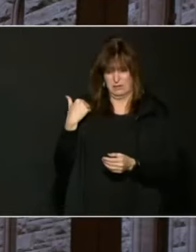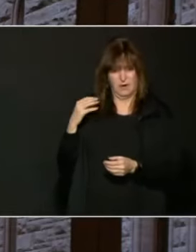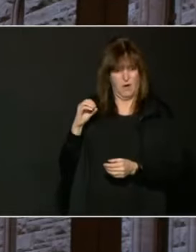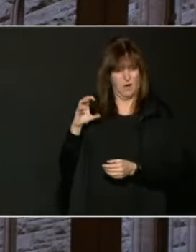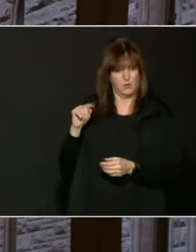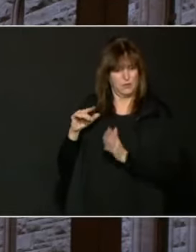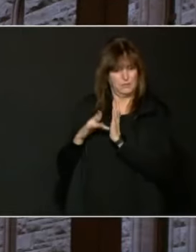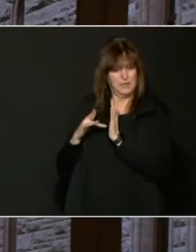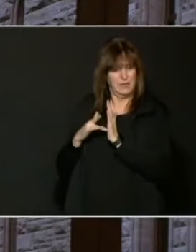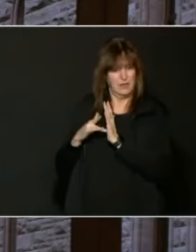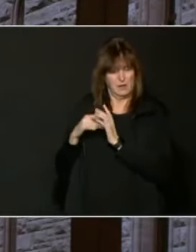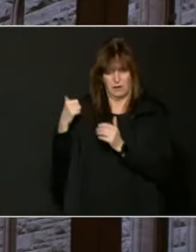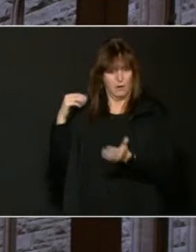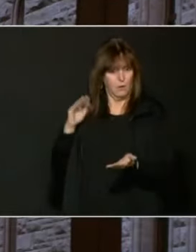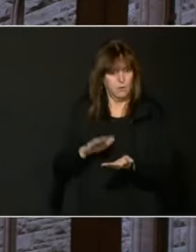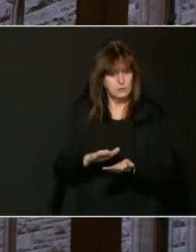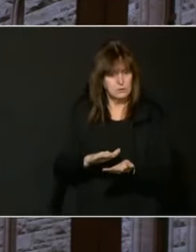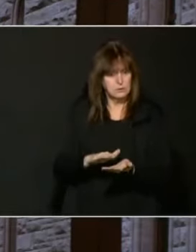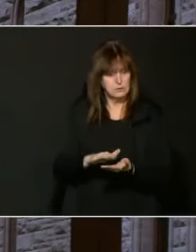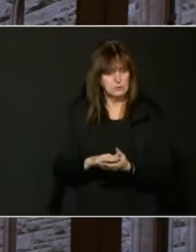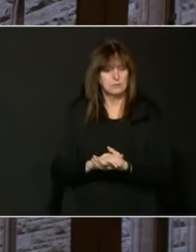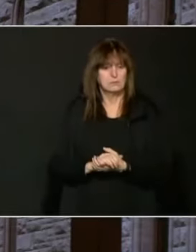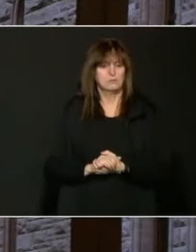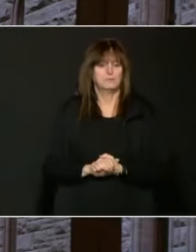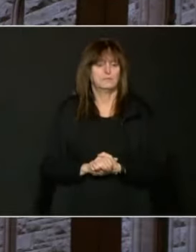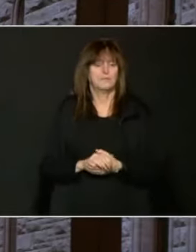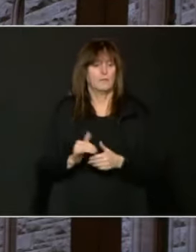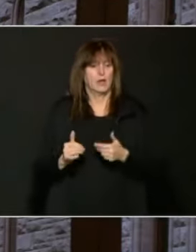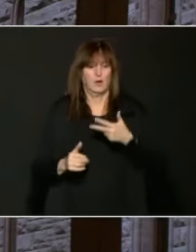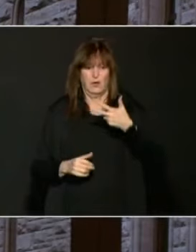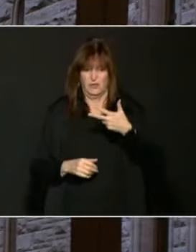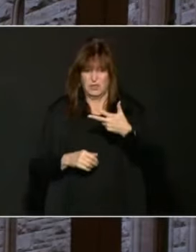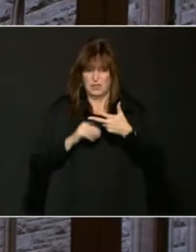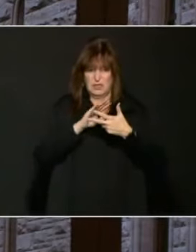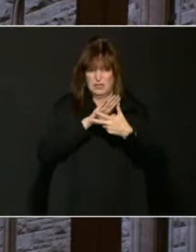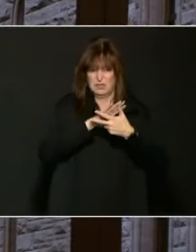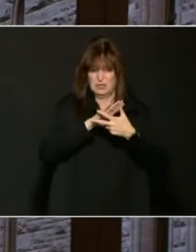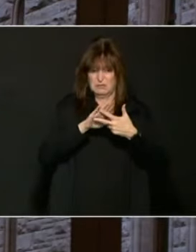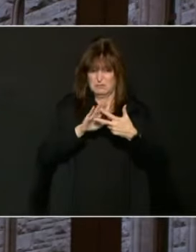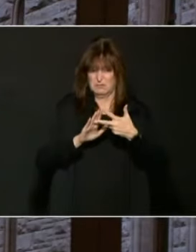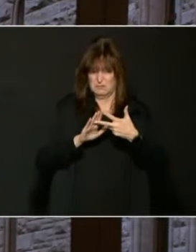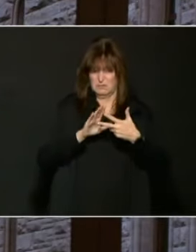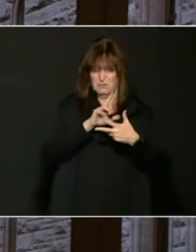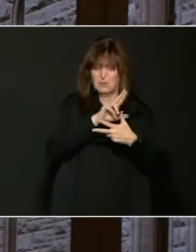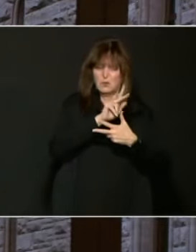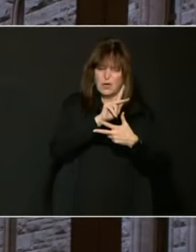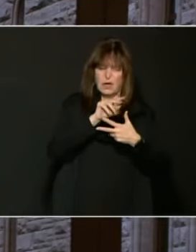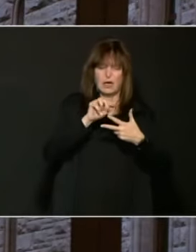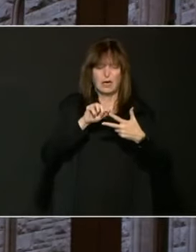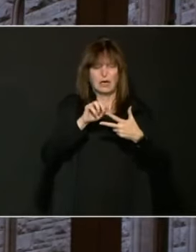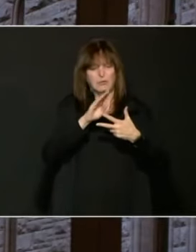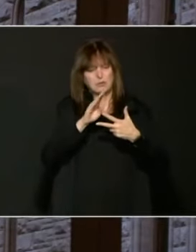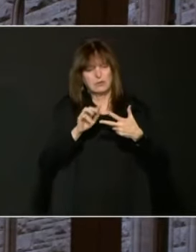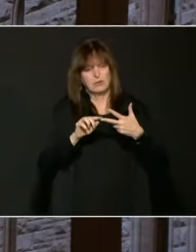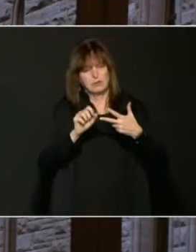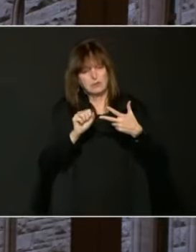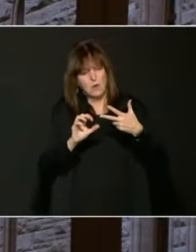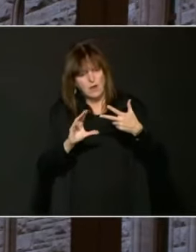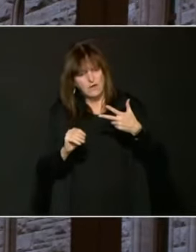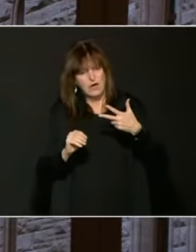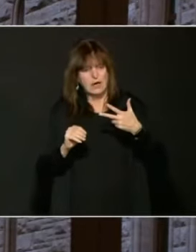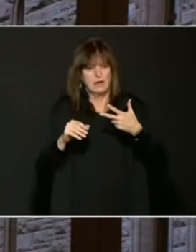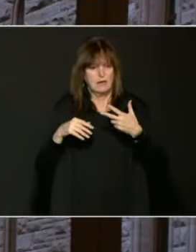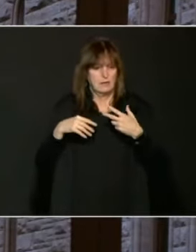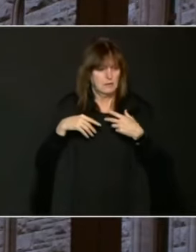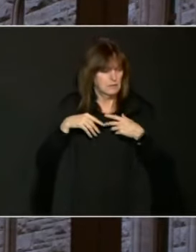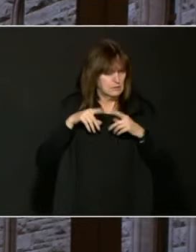Going over to the variants of concern, and we're continuing our aggressive testing, looking for any